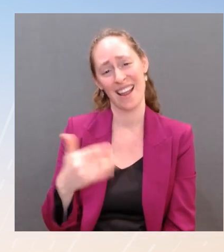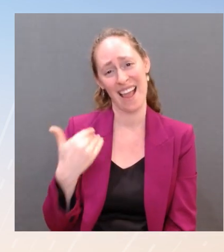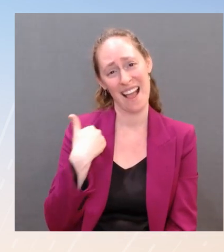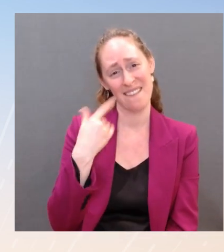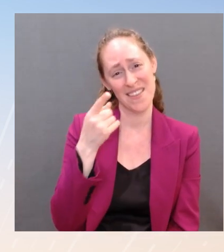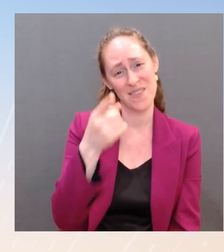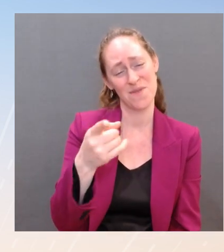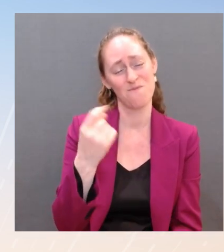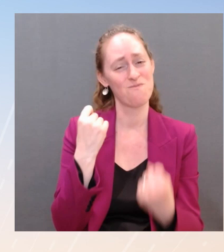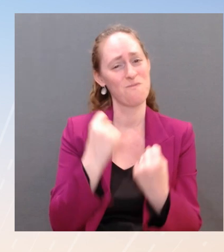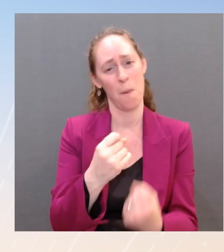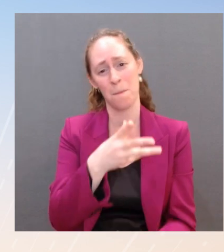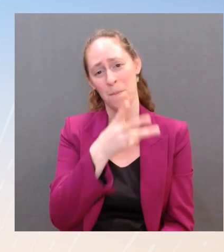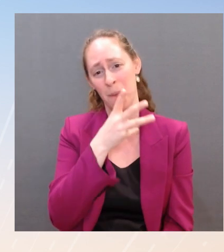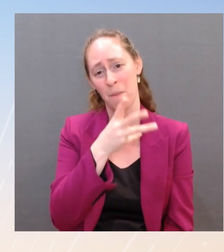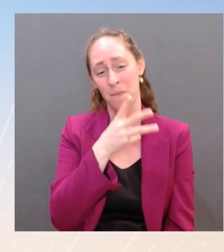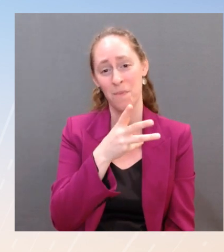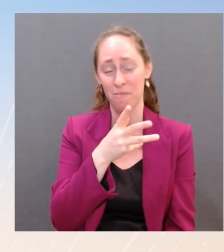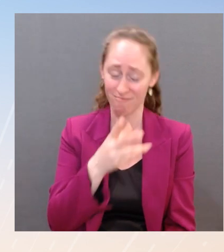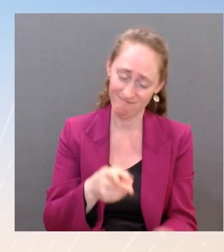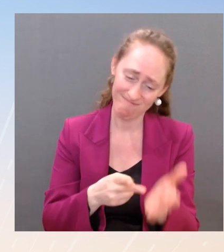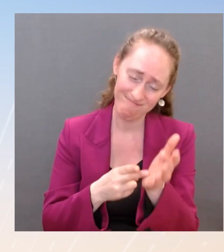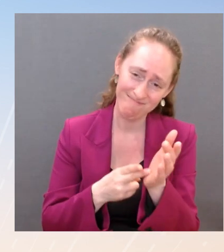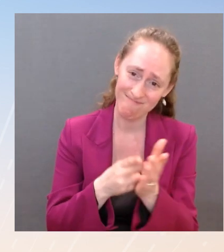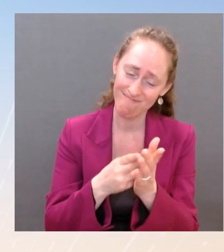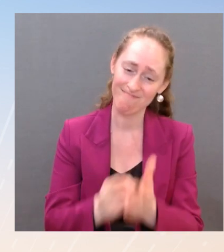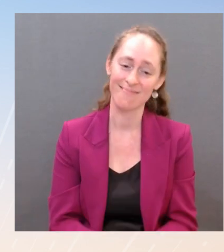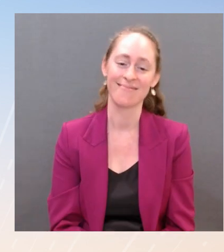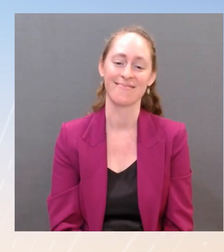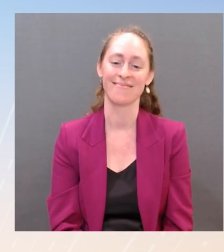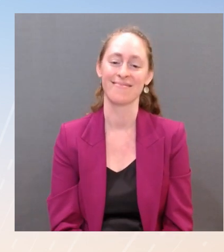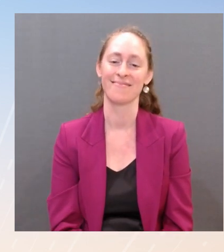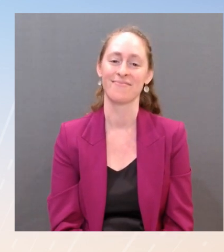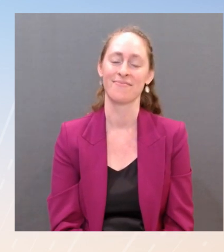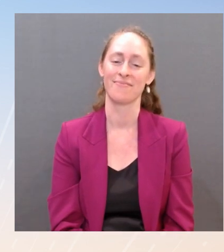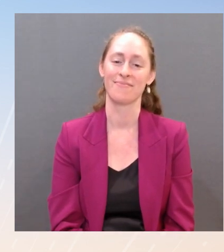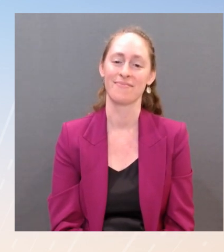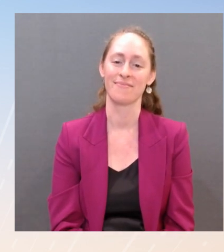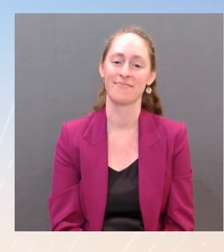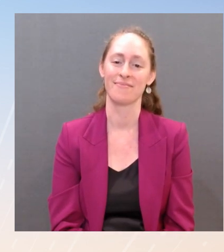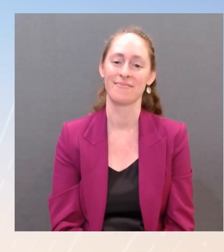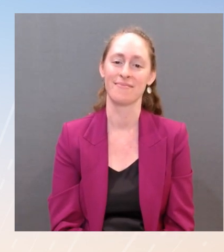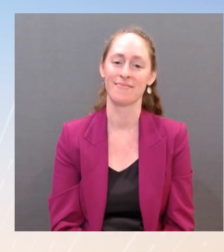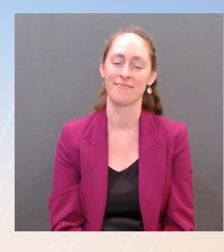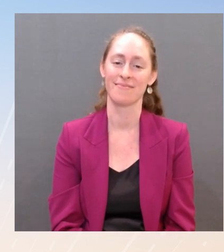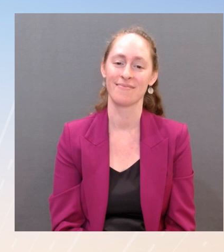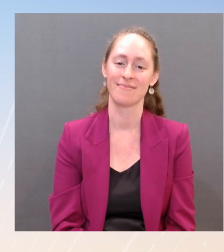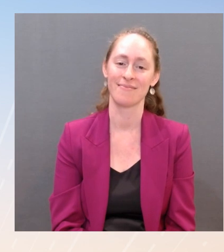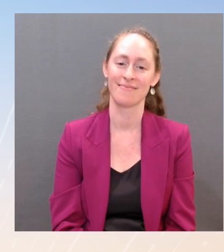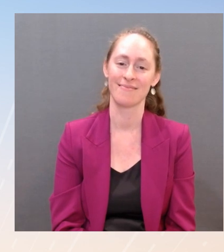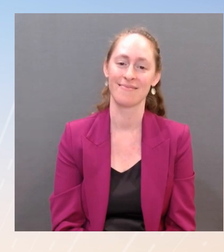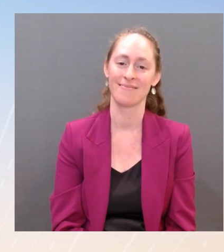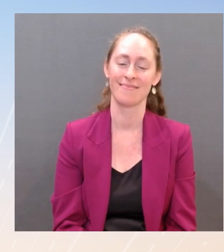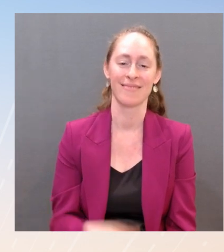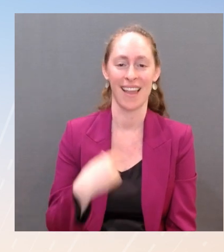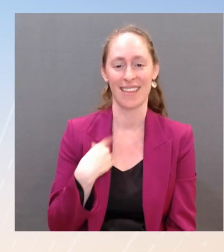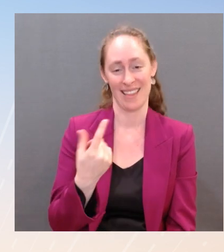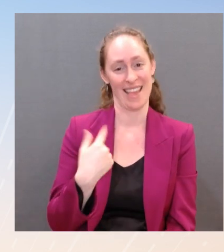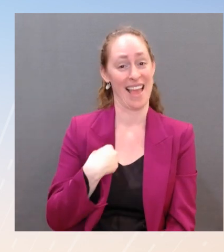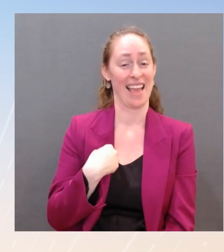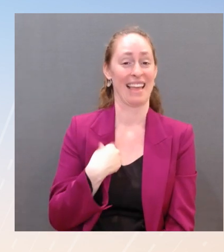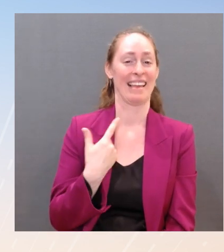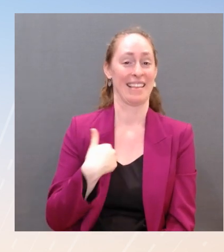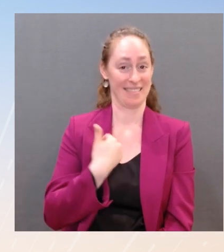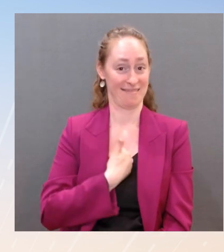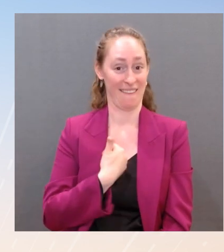That's incredible. You know, I'm asking you this partly selfishly, this question, as a dad who has two small kids who are 4 and 5 who are growing up. And I'm